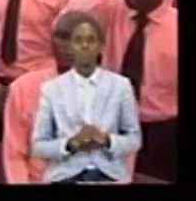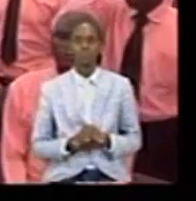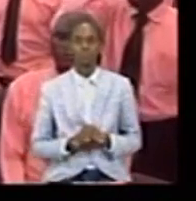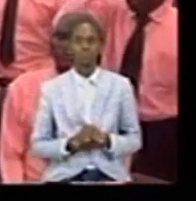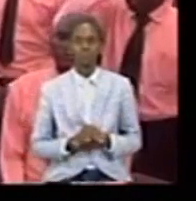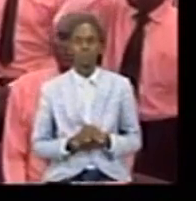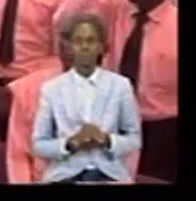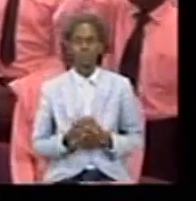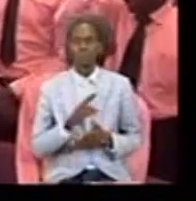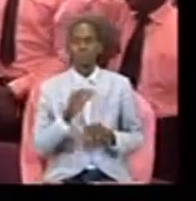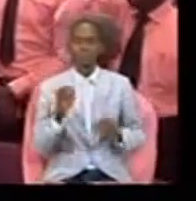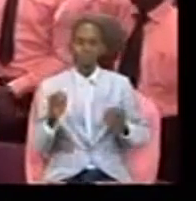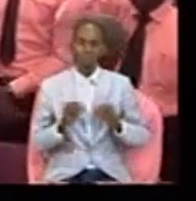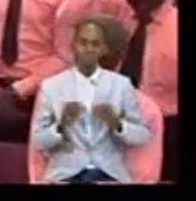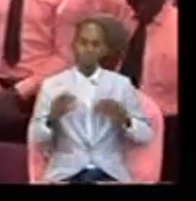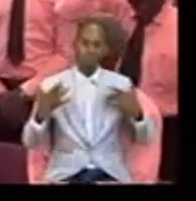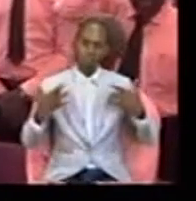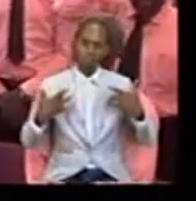No more distress.